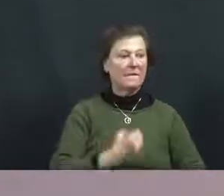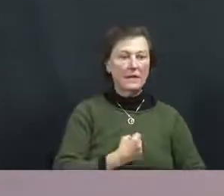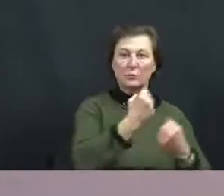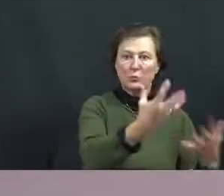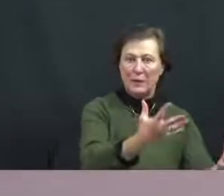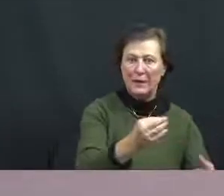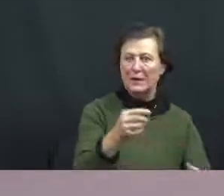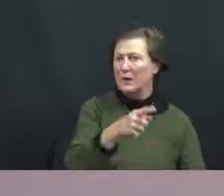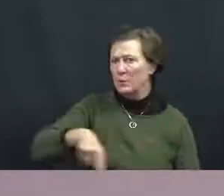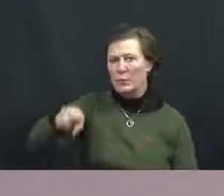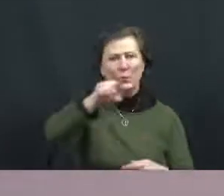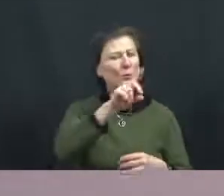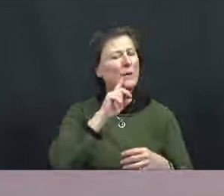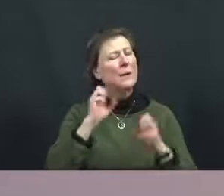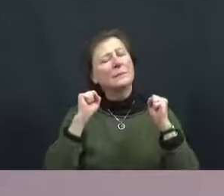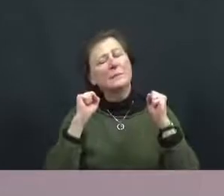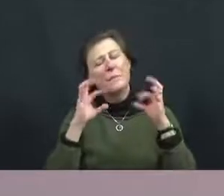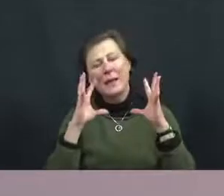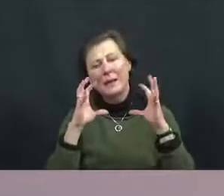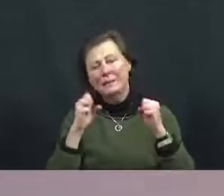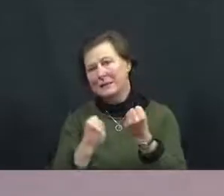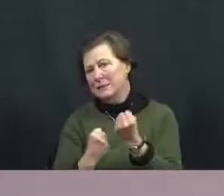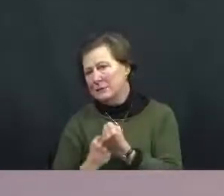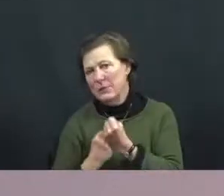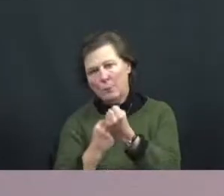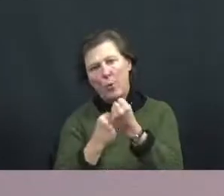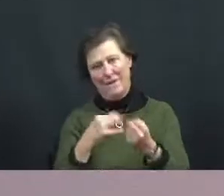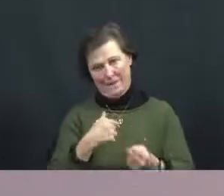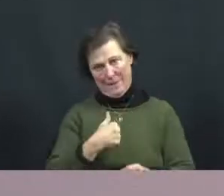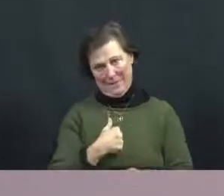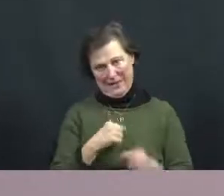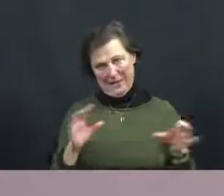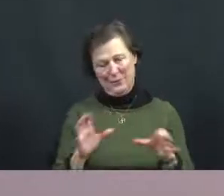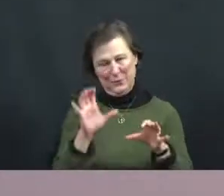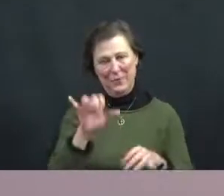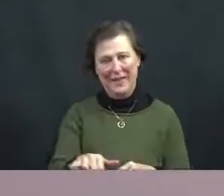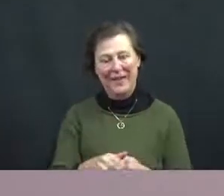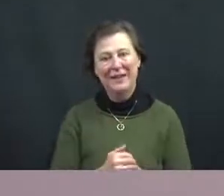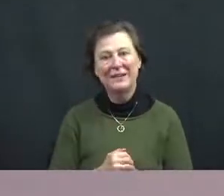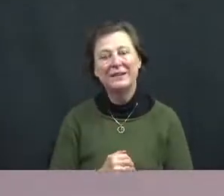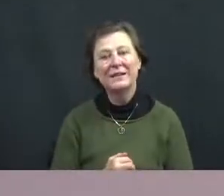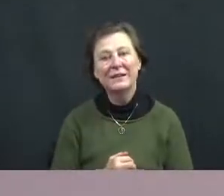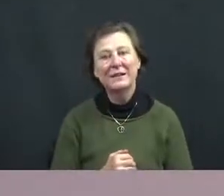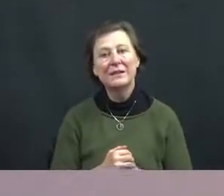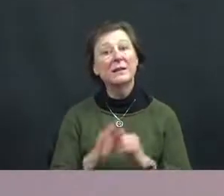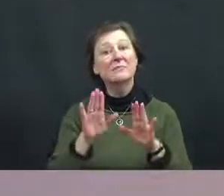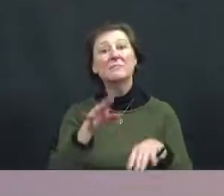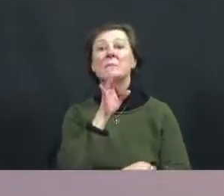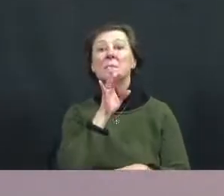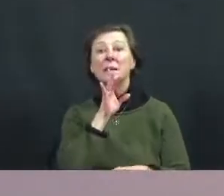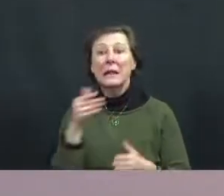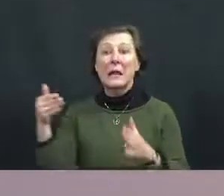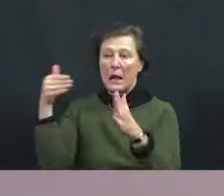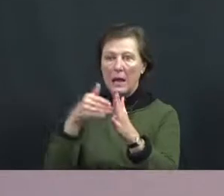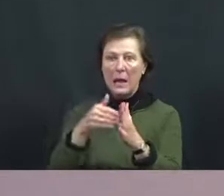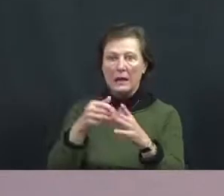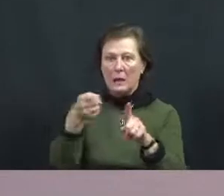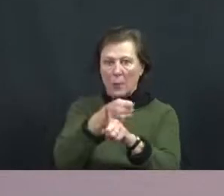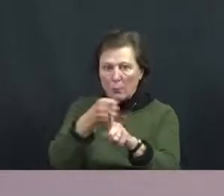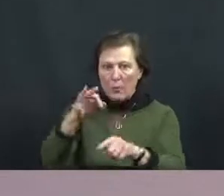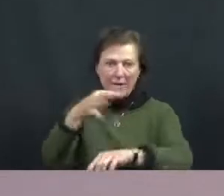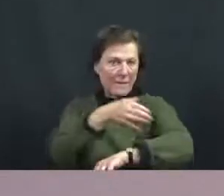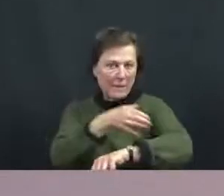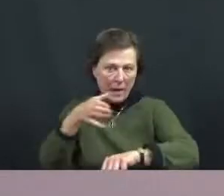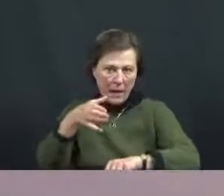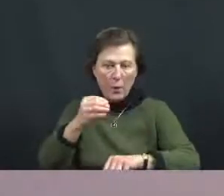been amazingly, wonderfully supportive of me in doing this. Speaking out against abuses of power